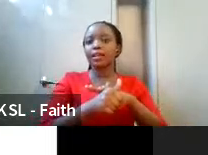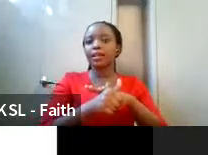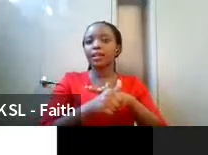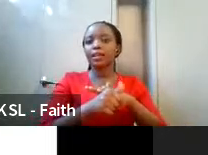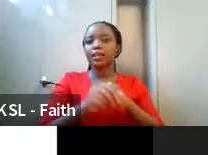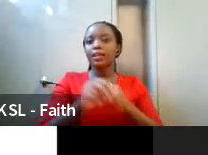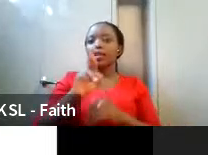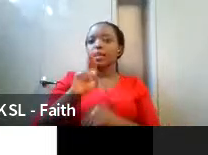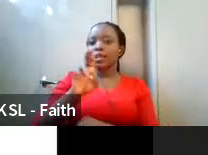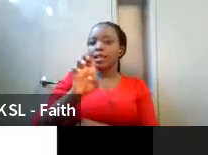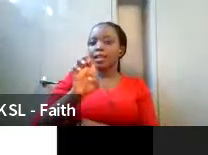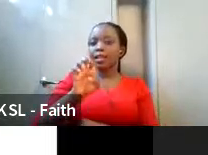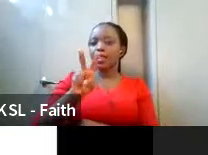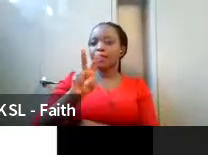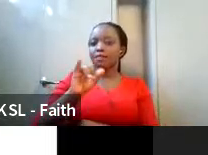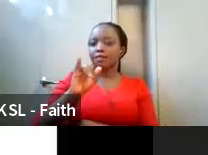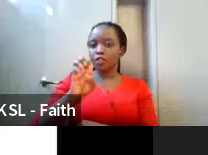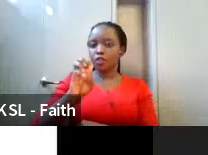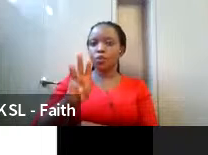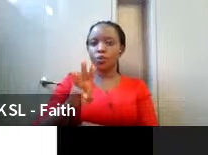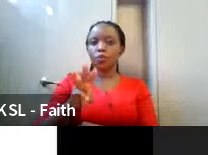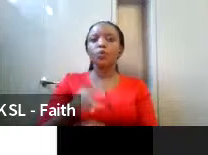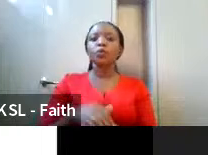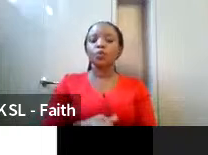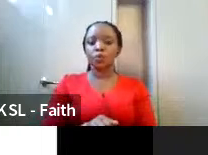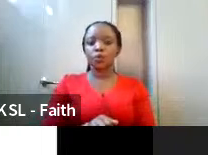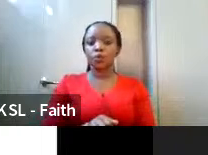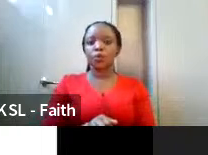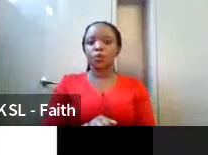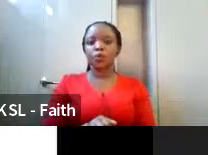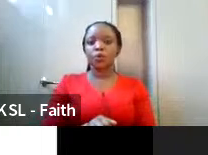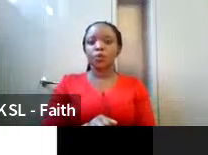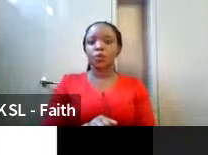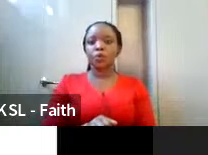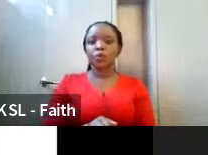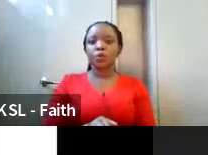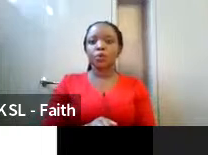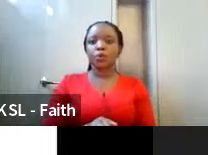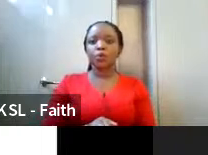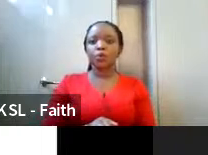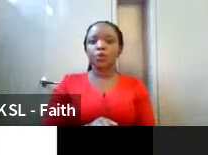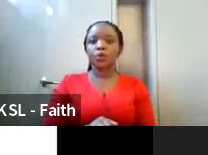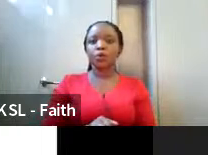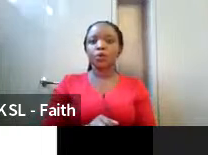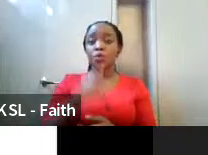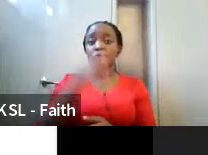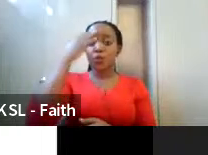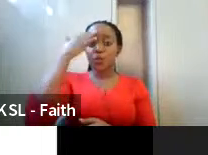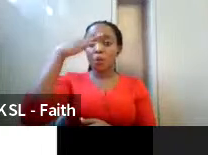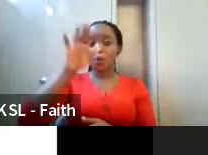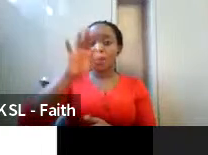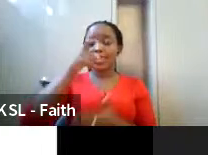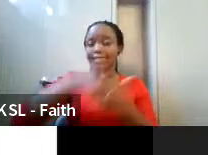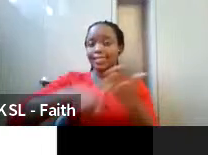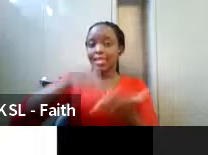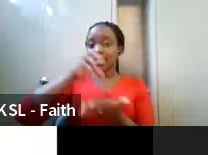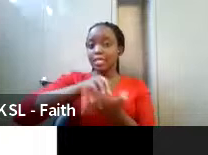Review. under review. Okay. Are you aware of your tax station?